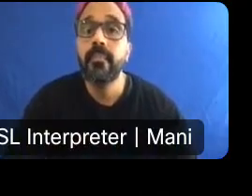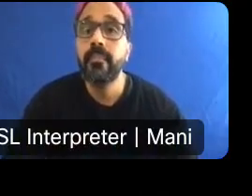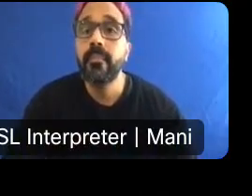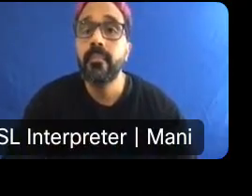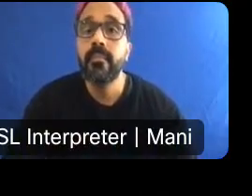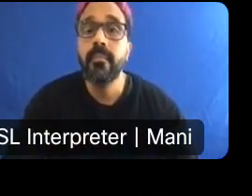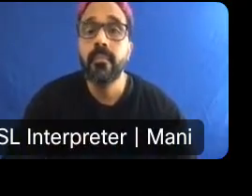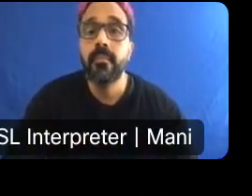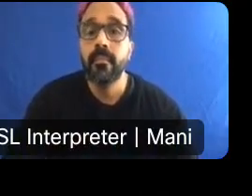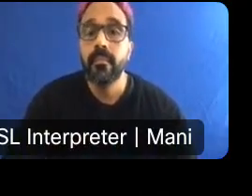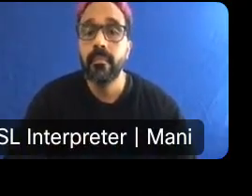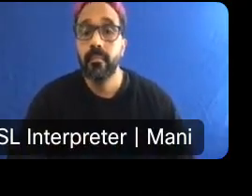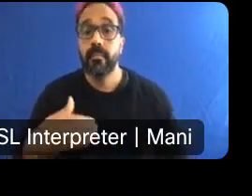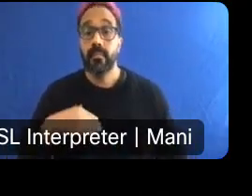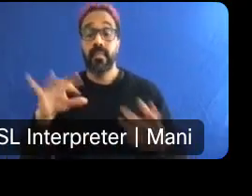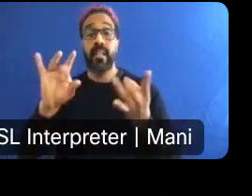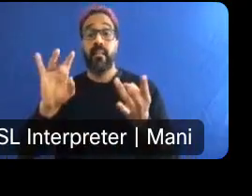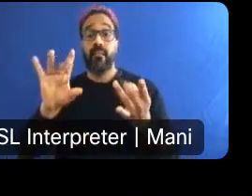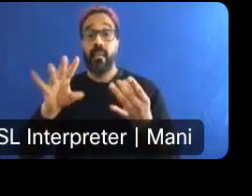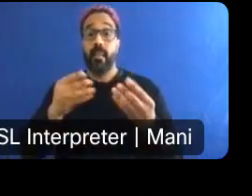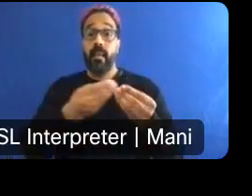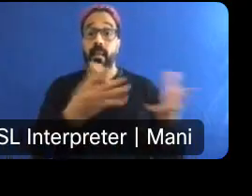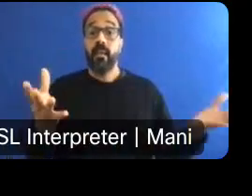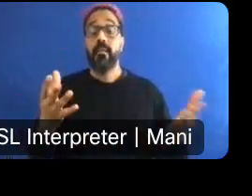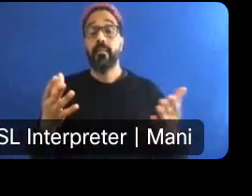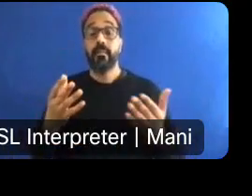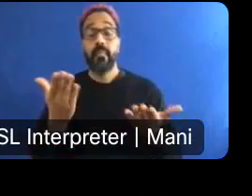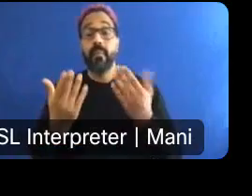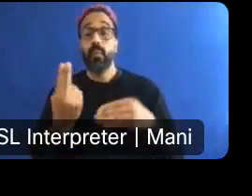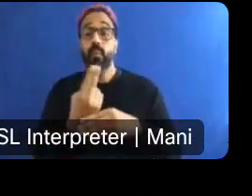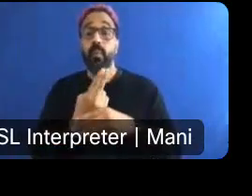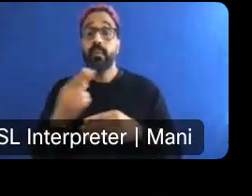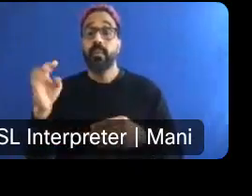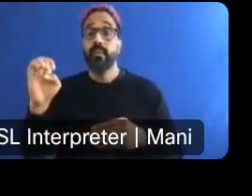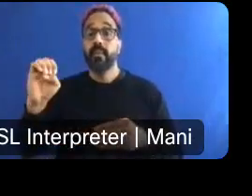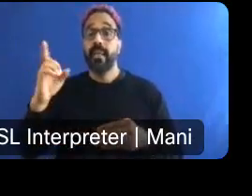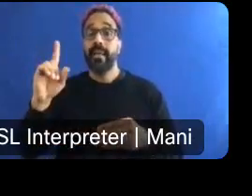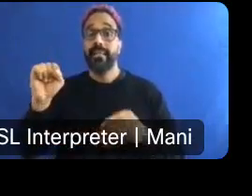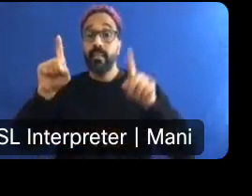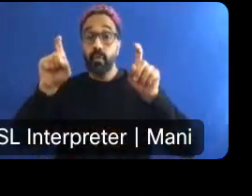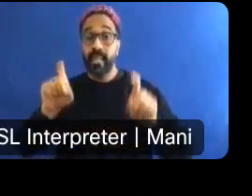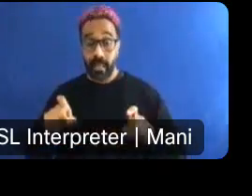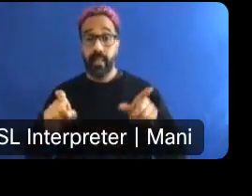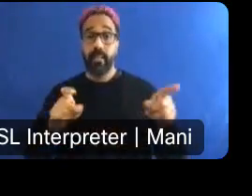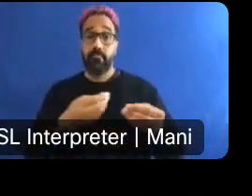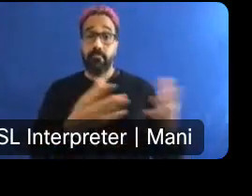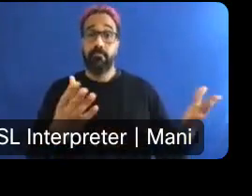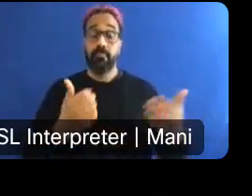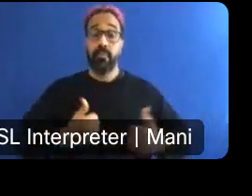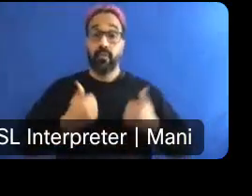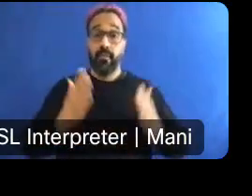survivors, and it can also be given by staff, whether that's like done quarterly or at like